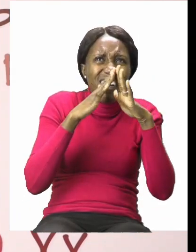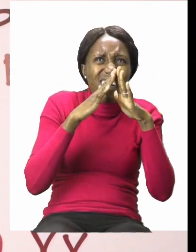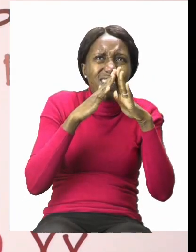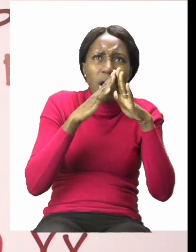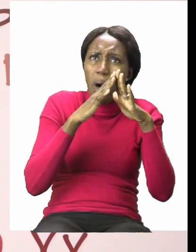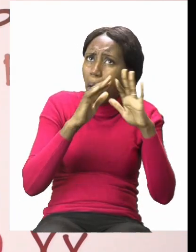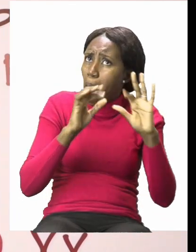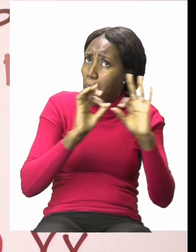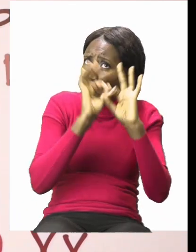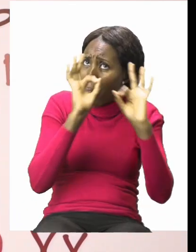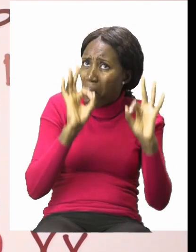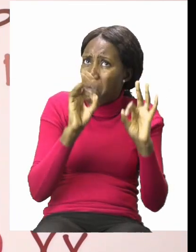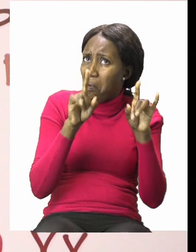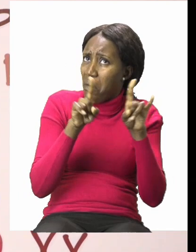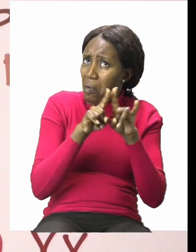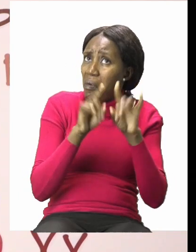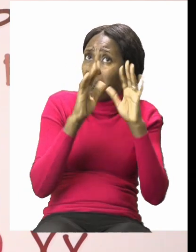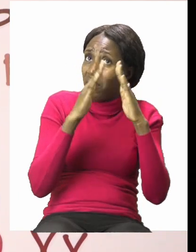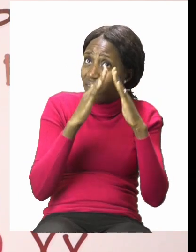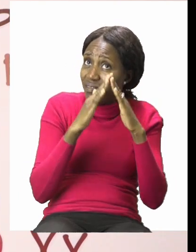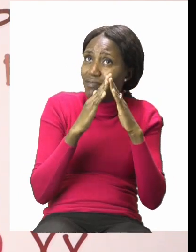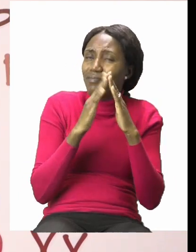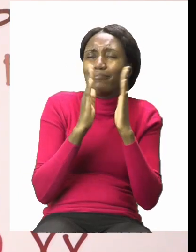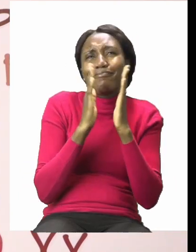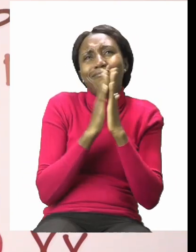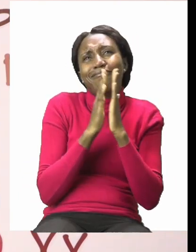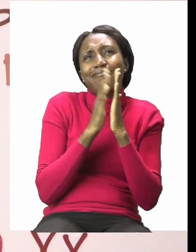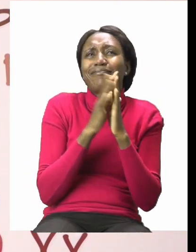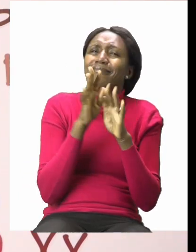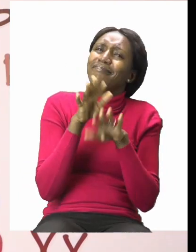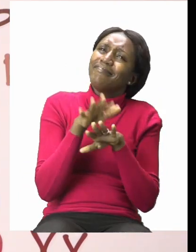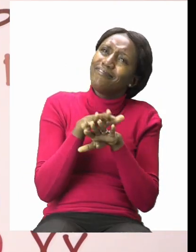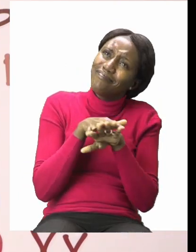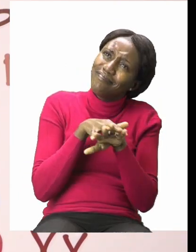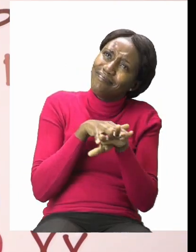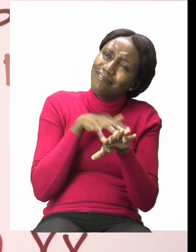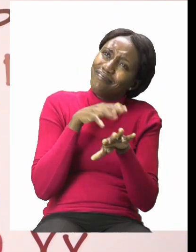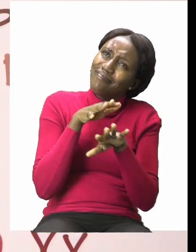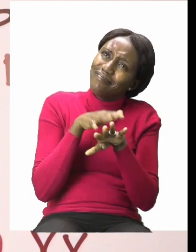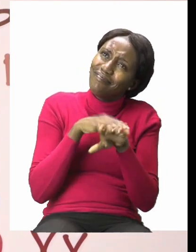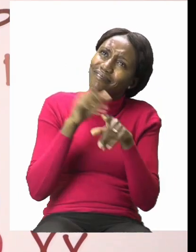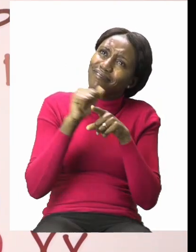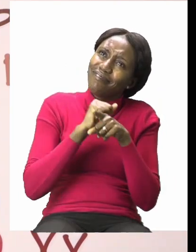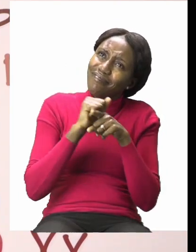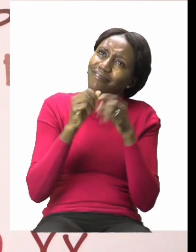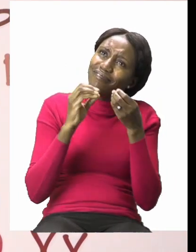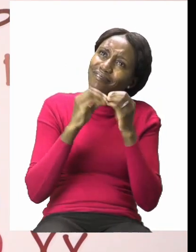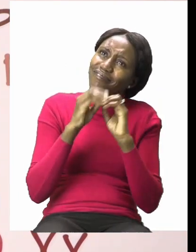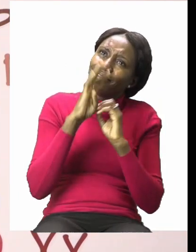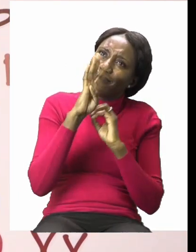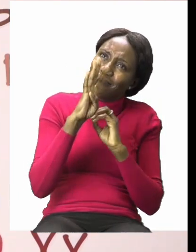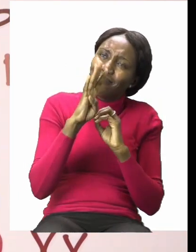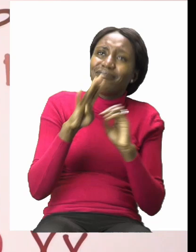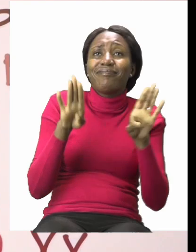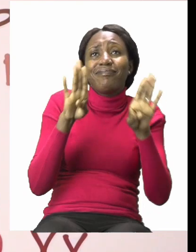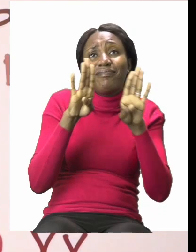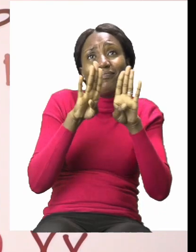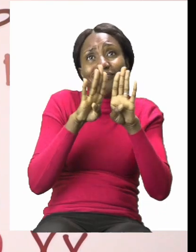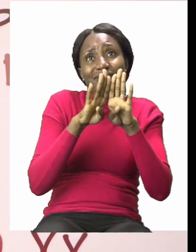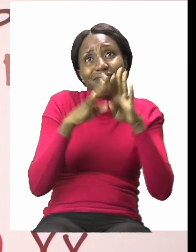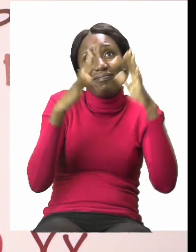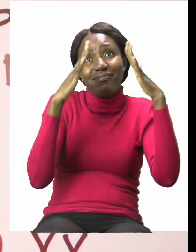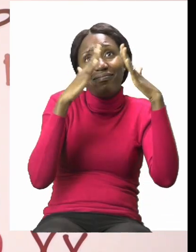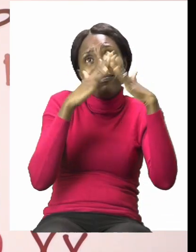house. So take your time with both exercises, writing your number 4 and also doing your gluing